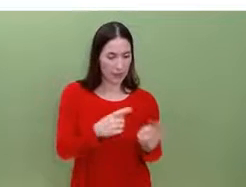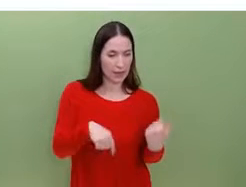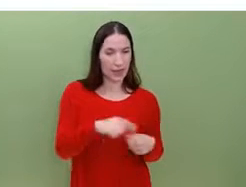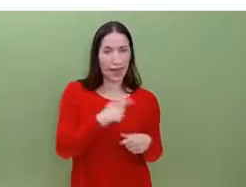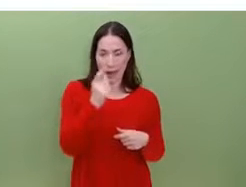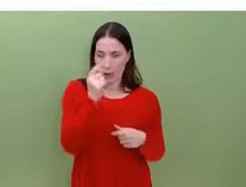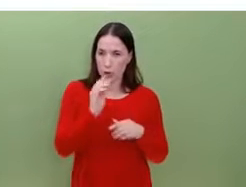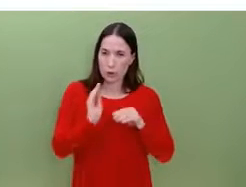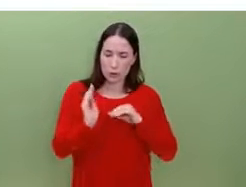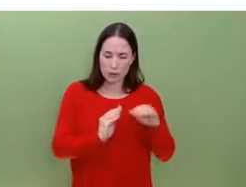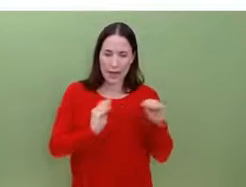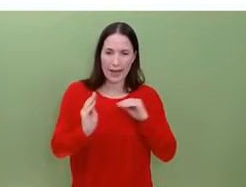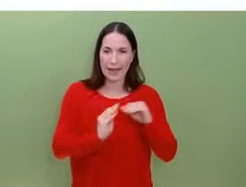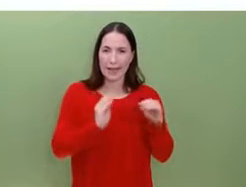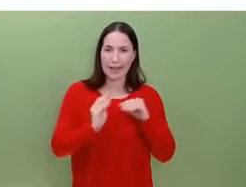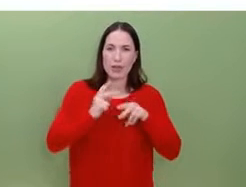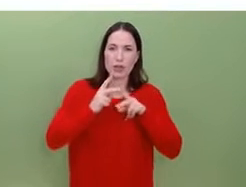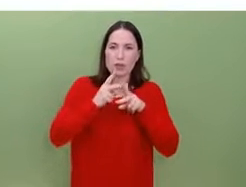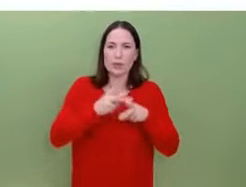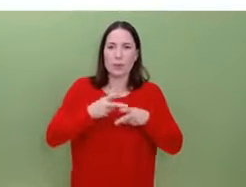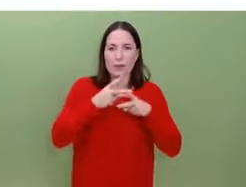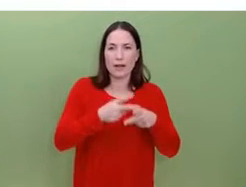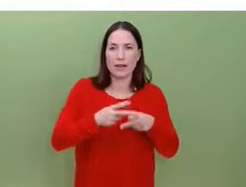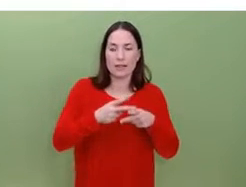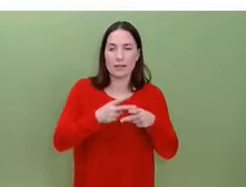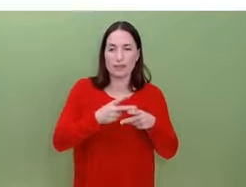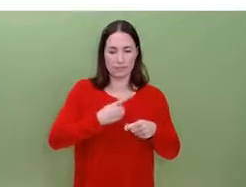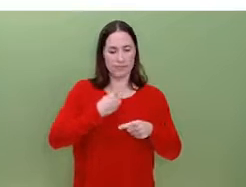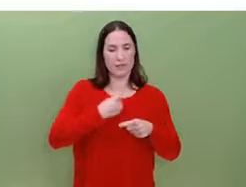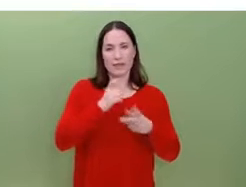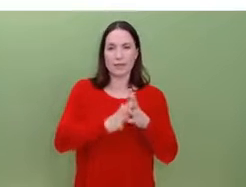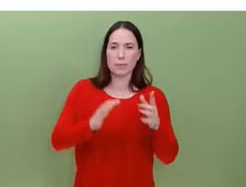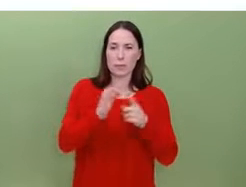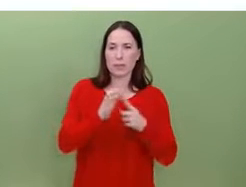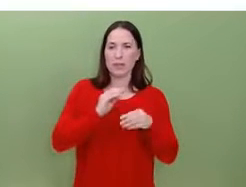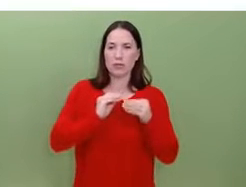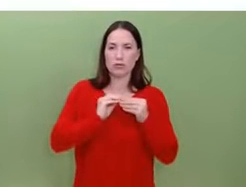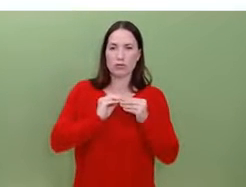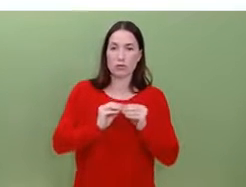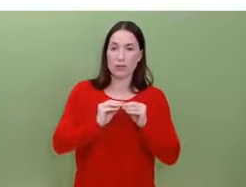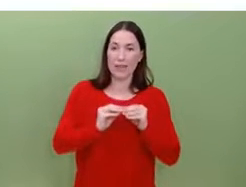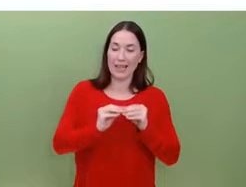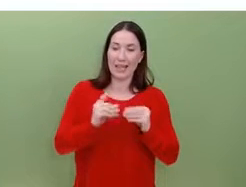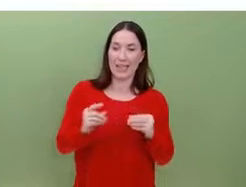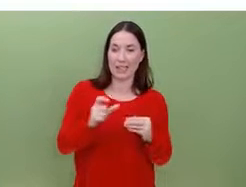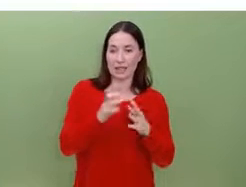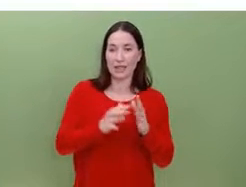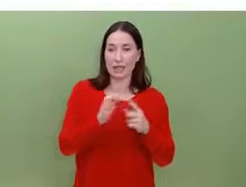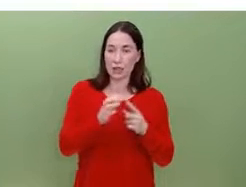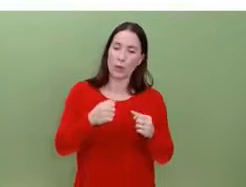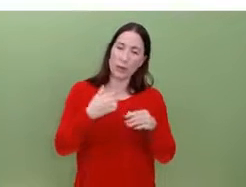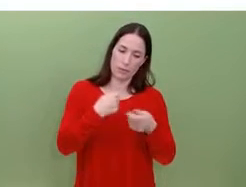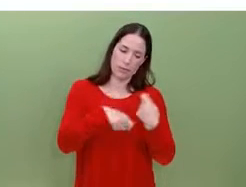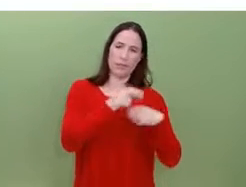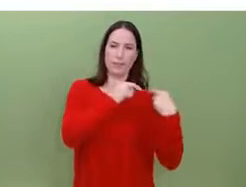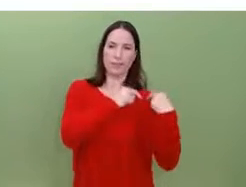train supervisors who were CWP trainees, so qualified staff acting as supervisors,